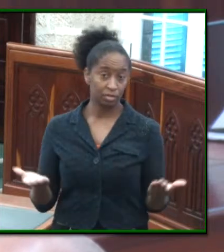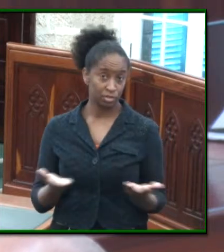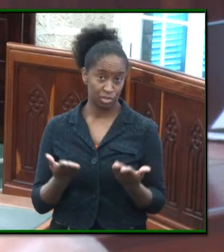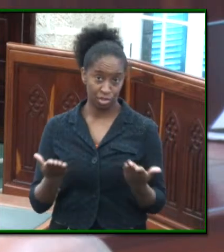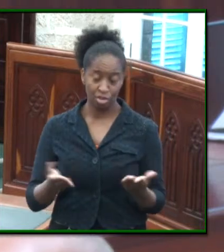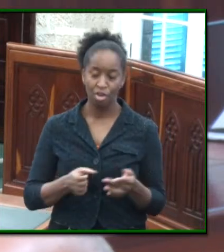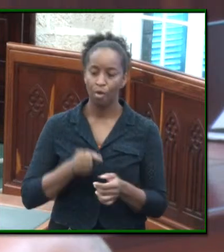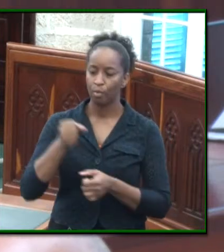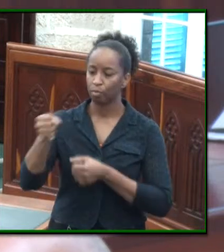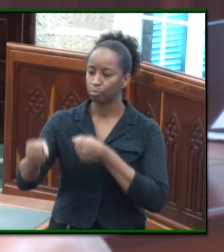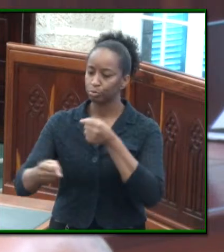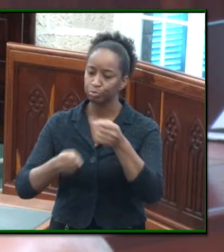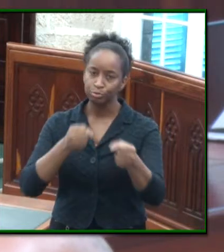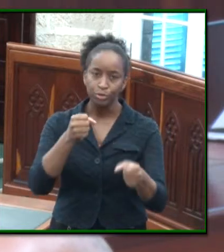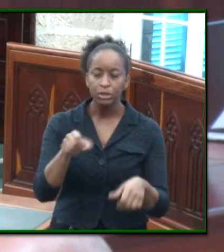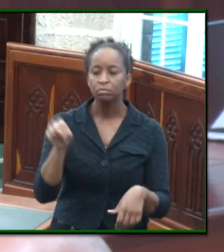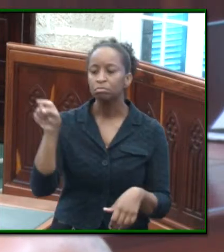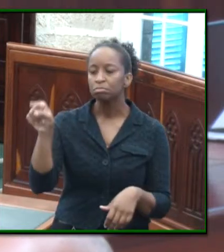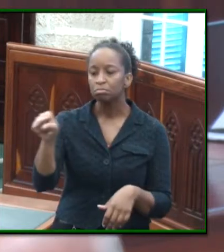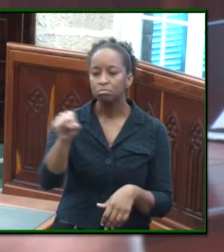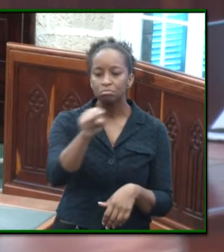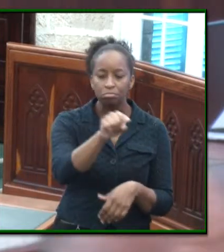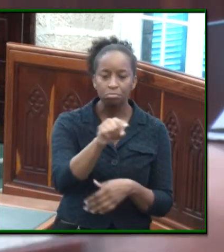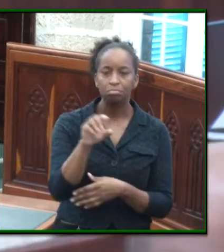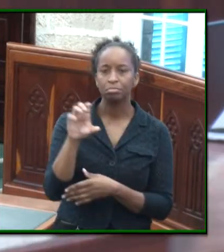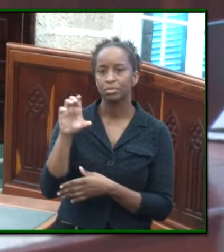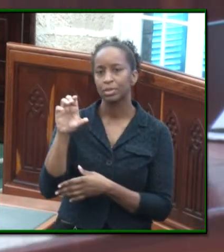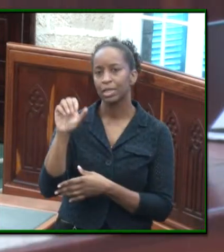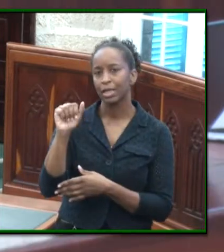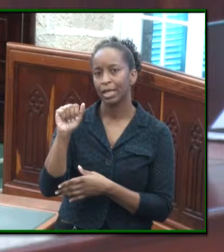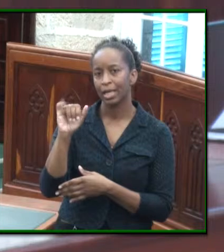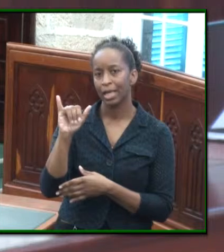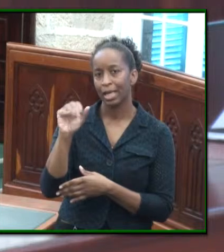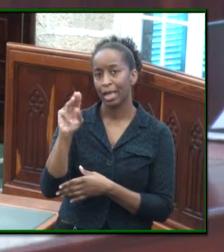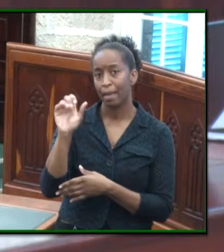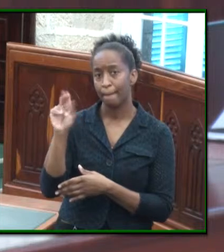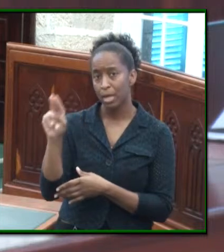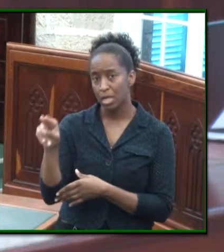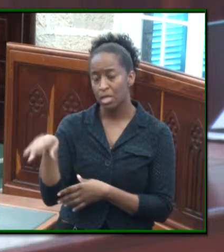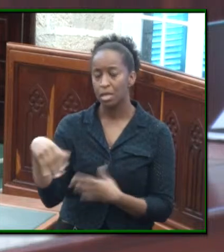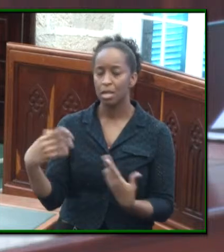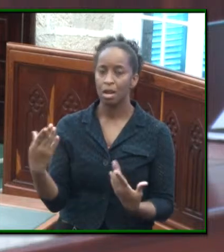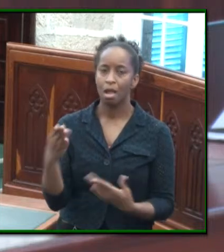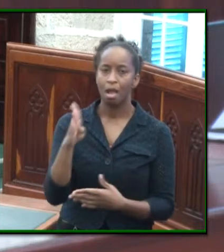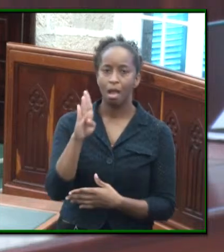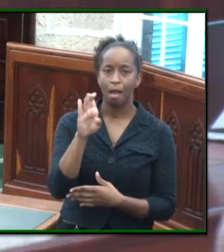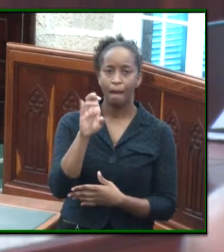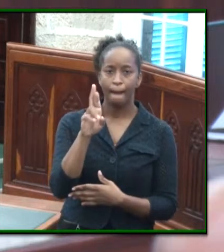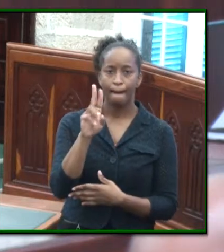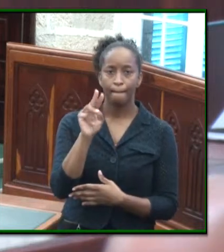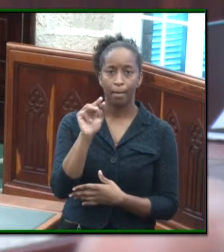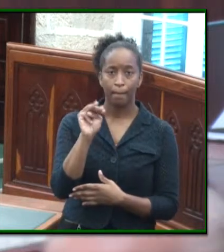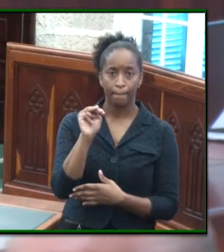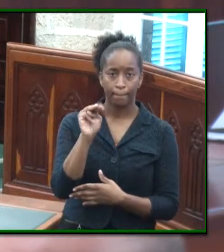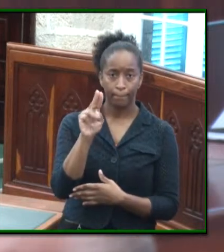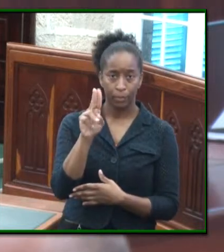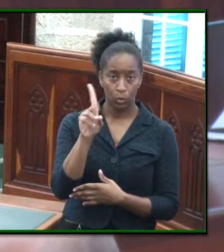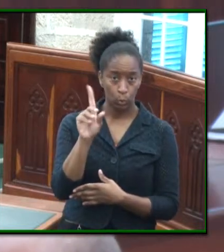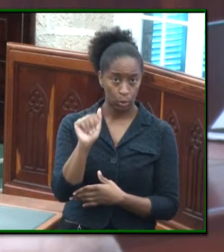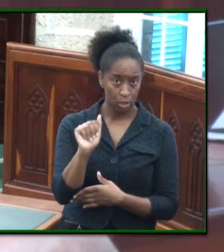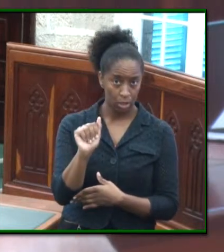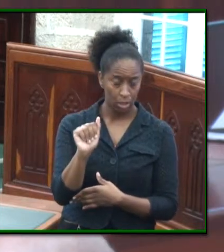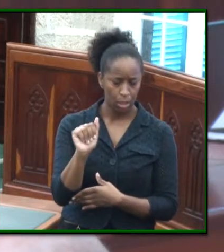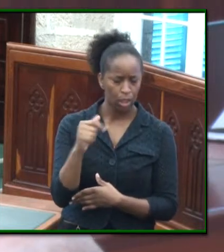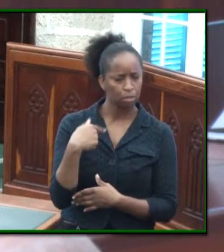Cayman Islands and Bermuda. And I'm just wondering if with freedom of movement among